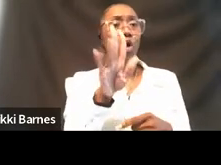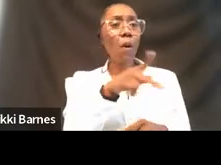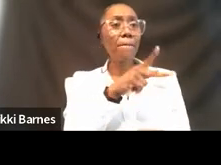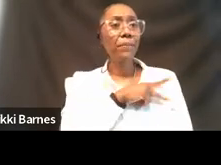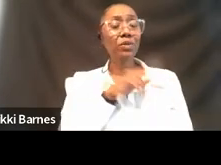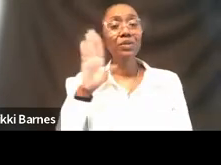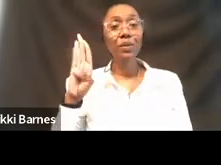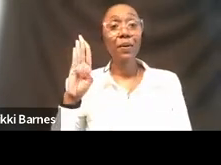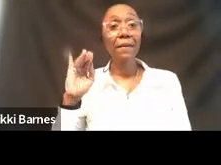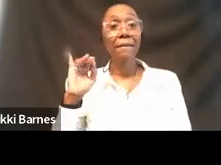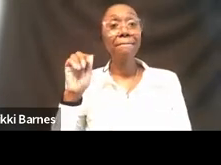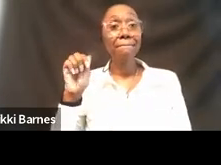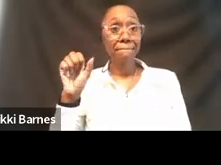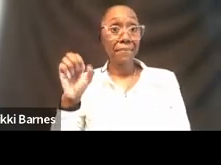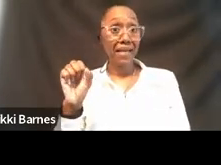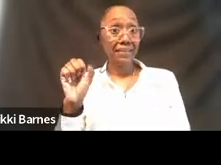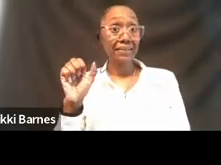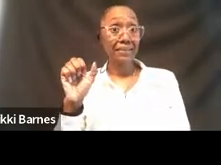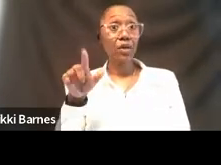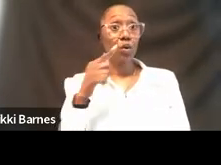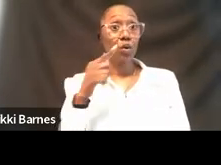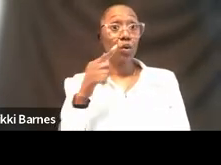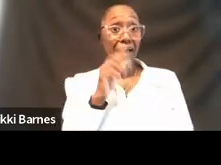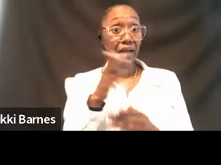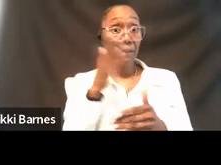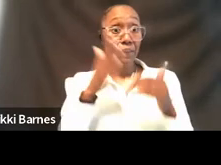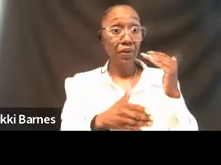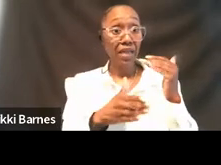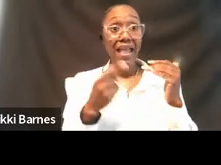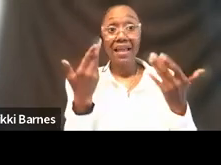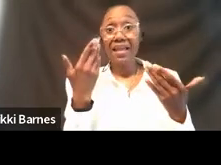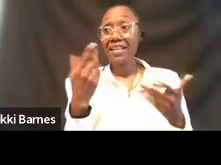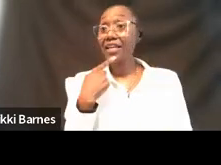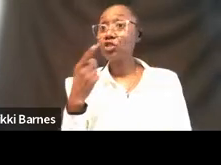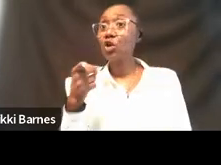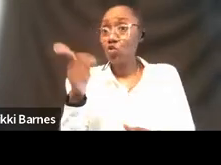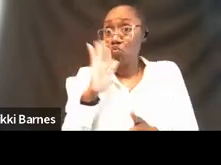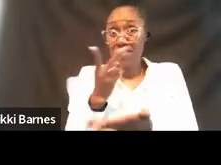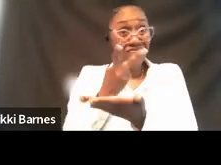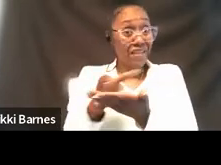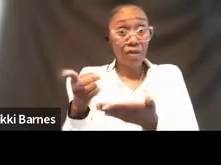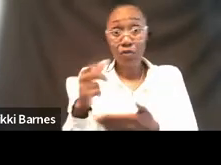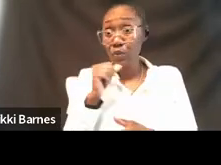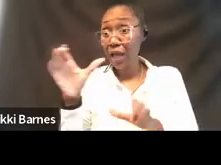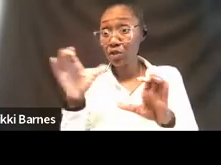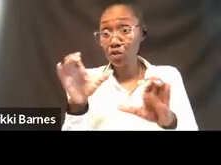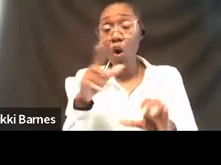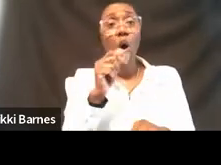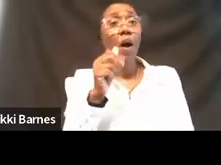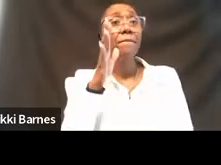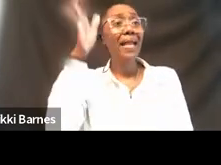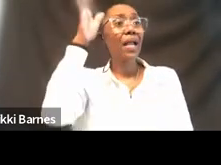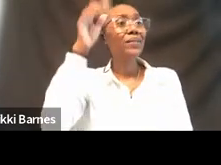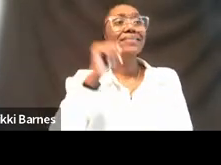student that is not completing their homework despite being told that they're going to fail, or a guardian who is not answering the phone and the voicemail is